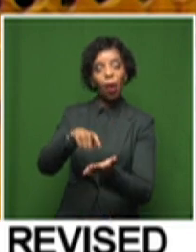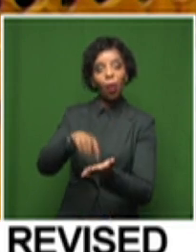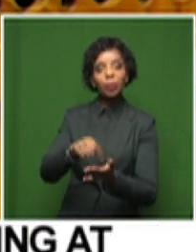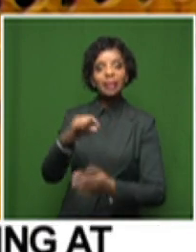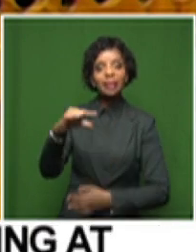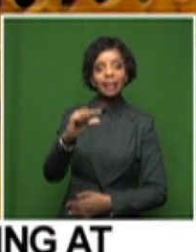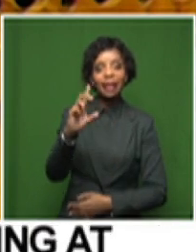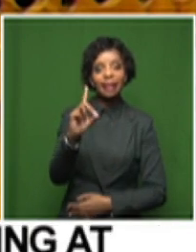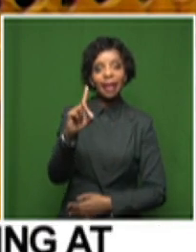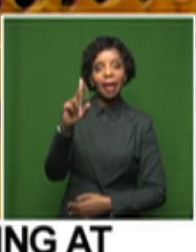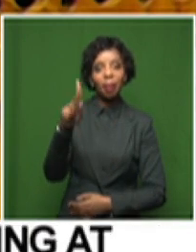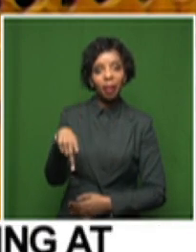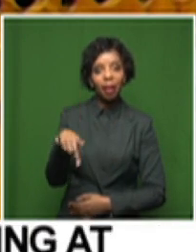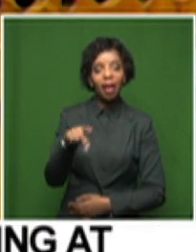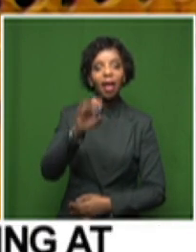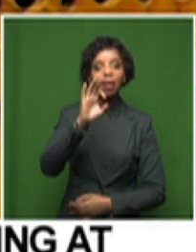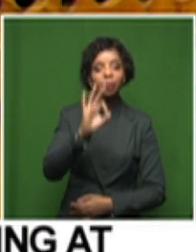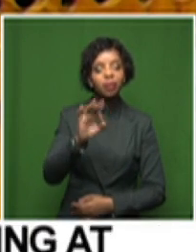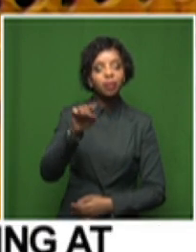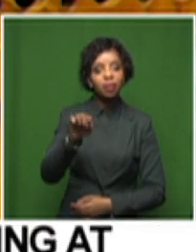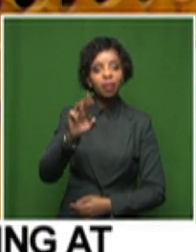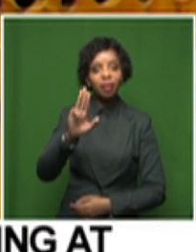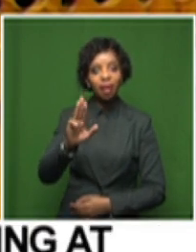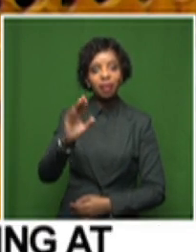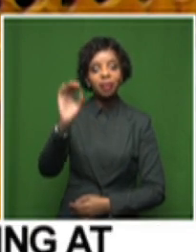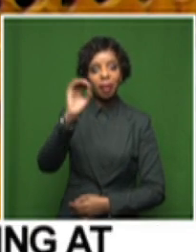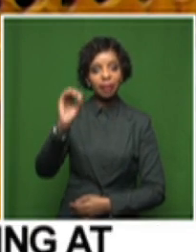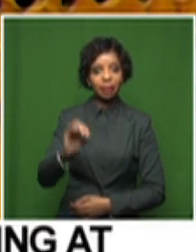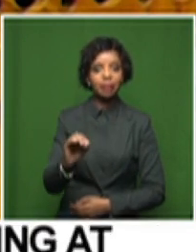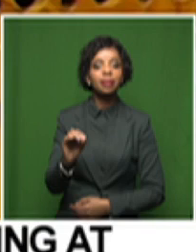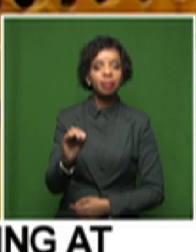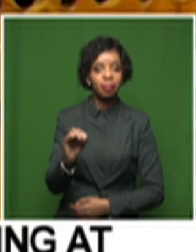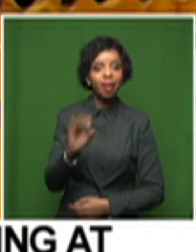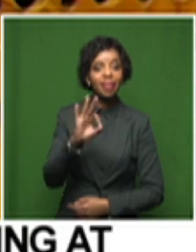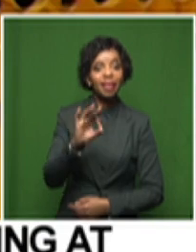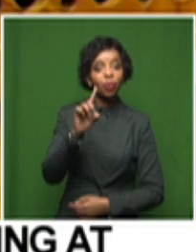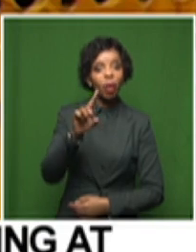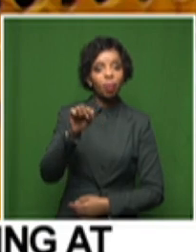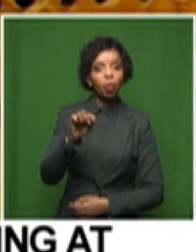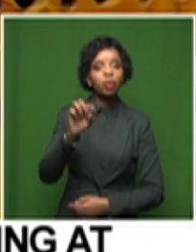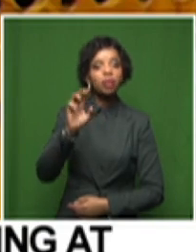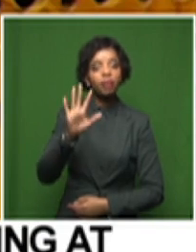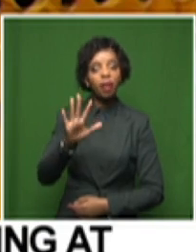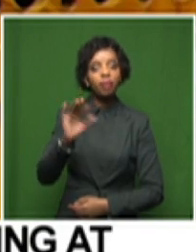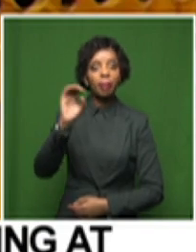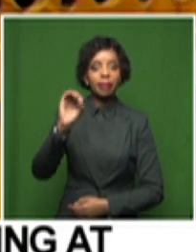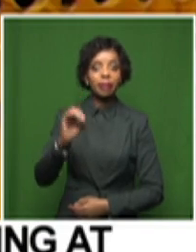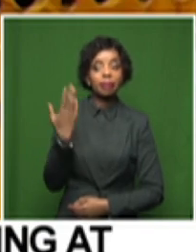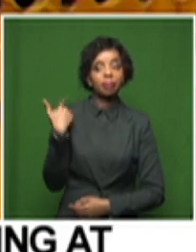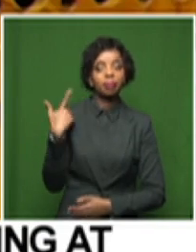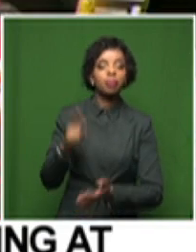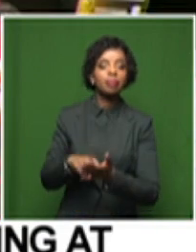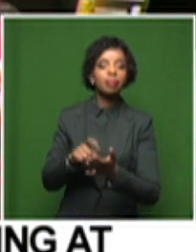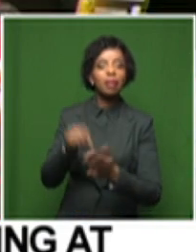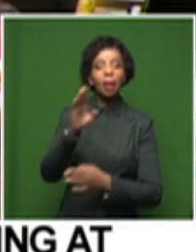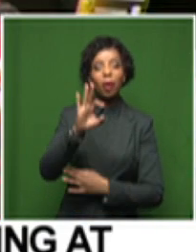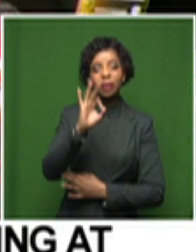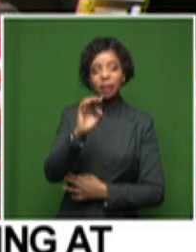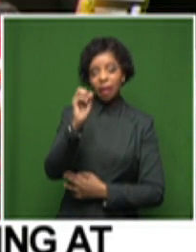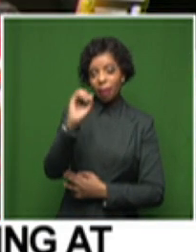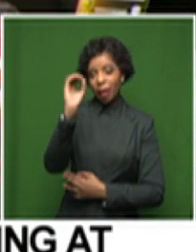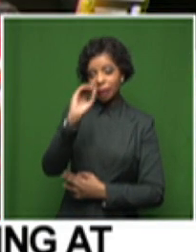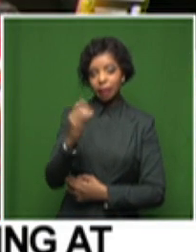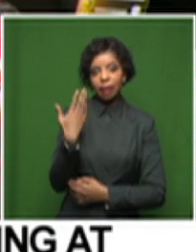GDP, and the yield, the real yield on government debt was about 3%. Every rand